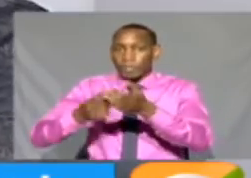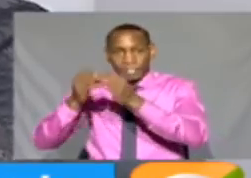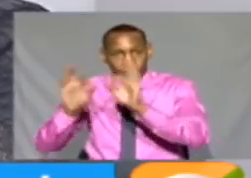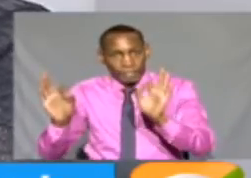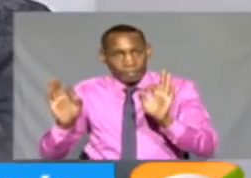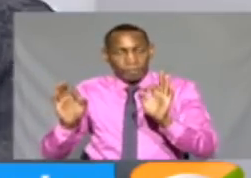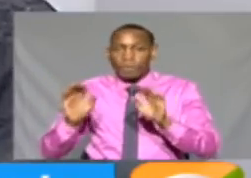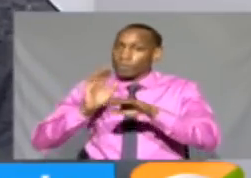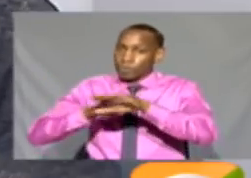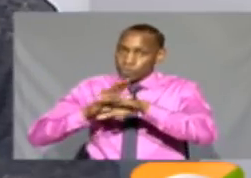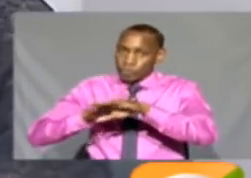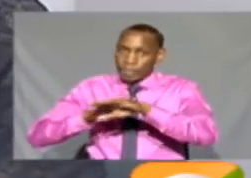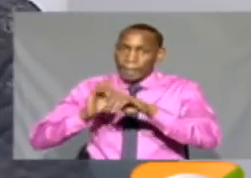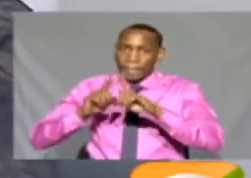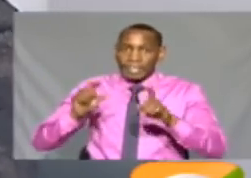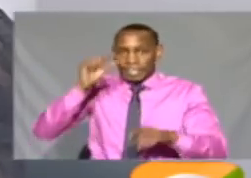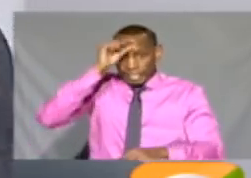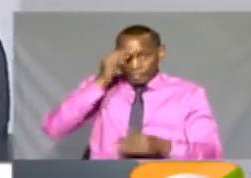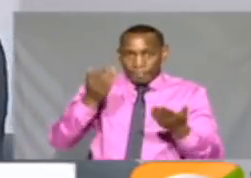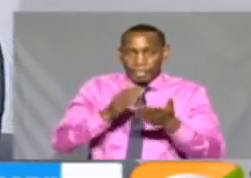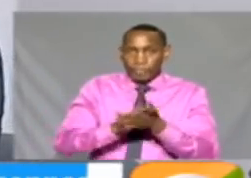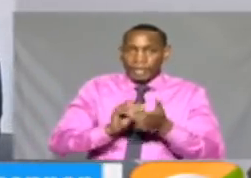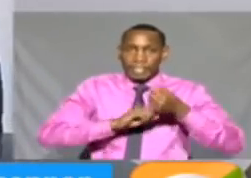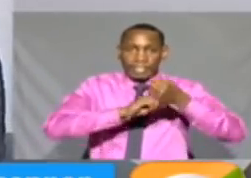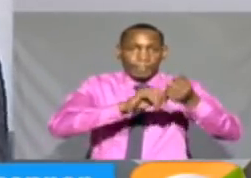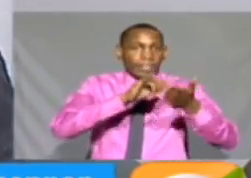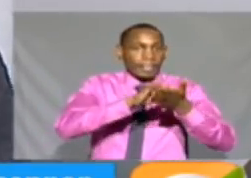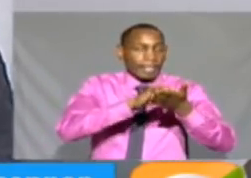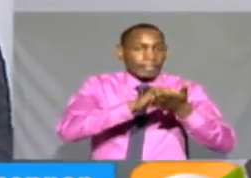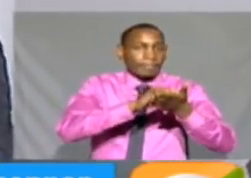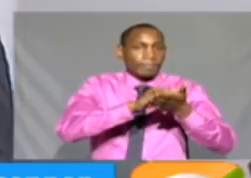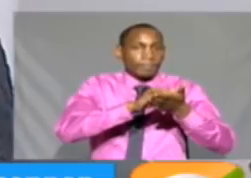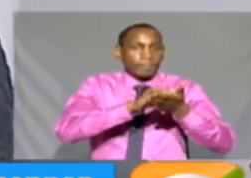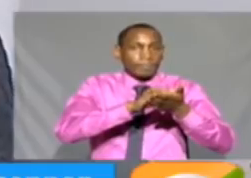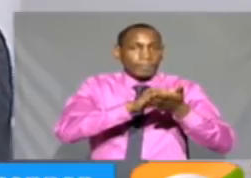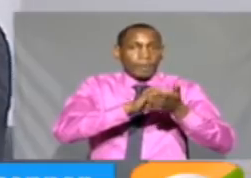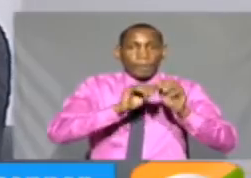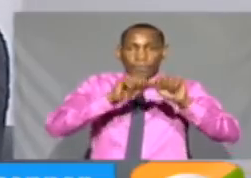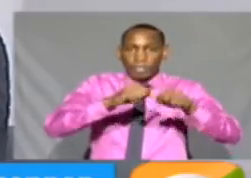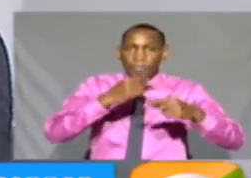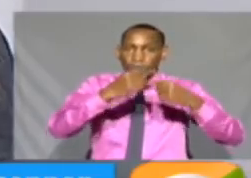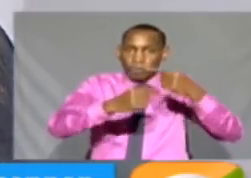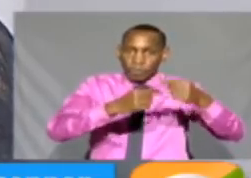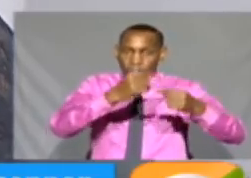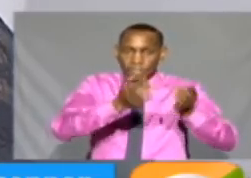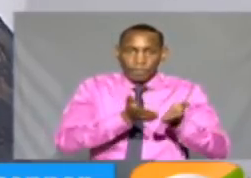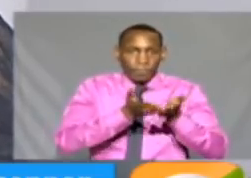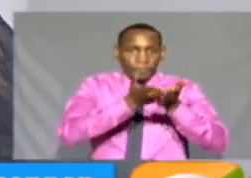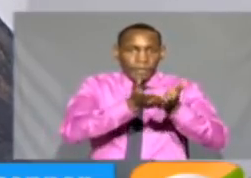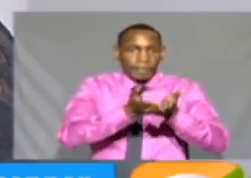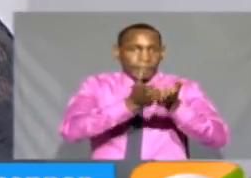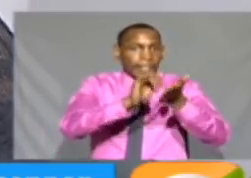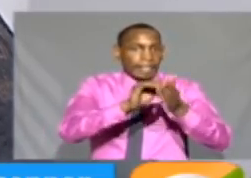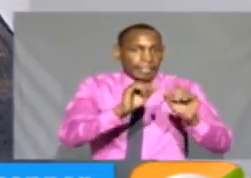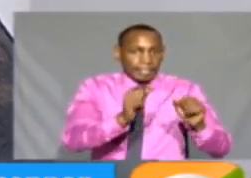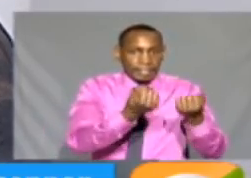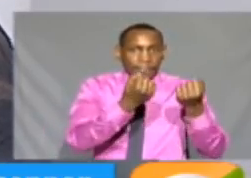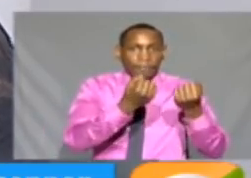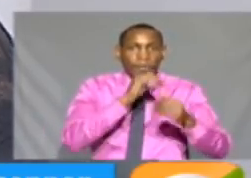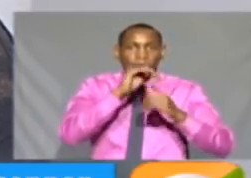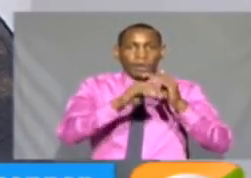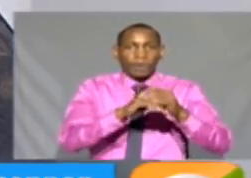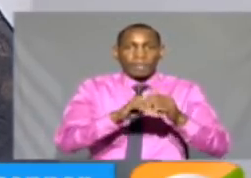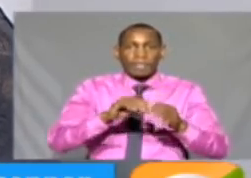not a problem. But where is the government subsidy to ensure that they are then able to run these ferries in a way that is safe for all of